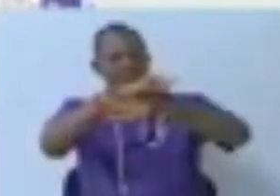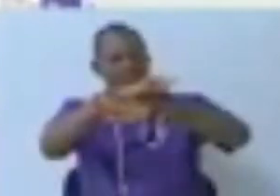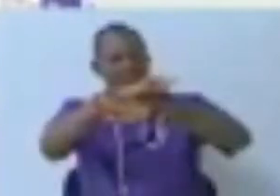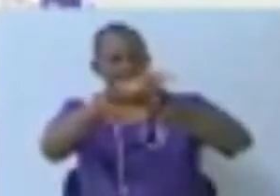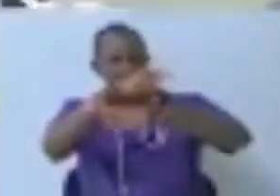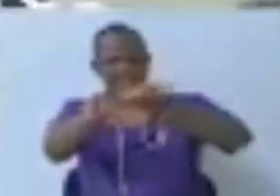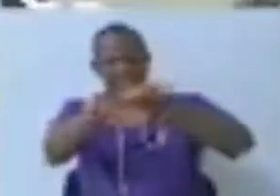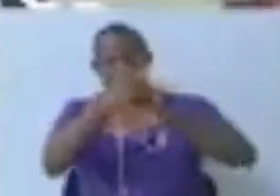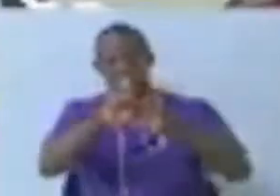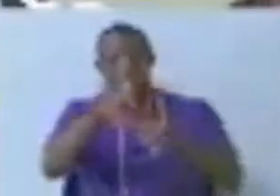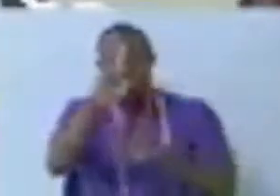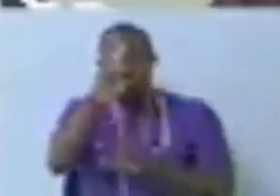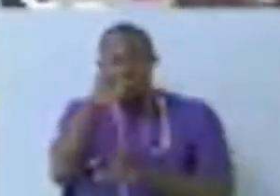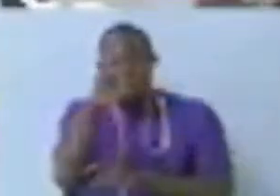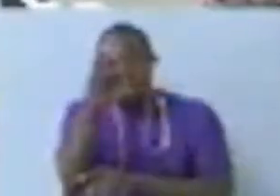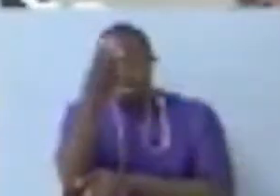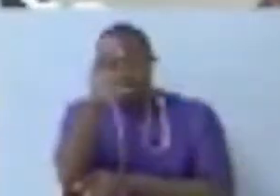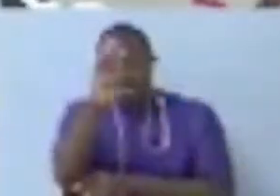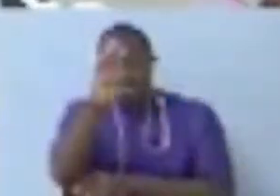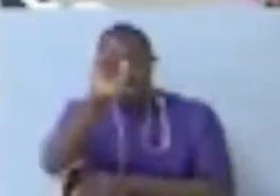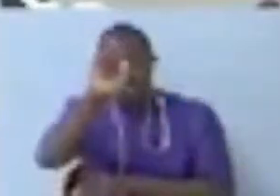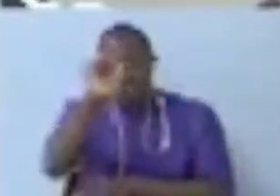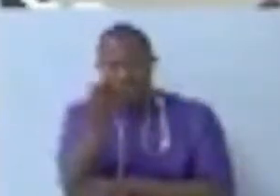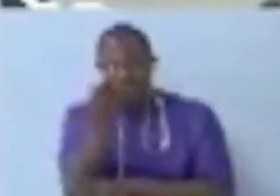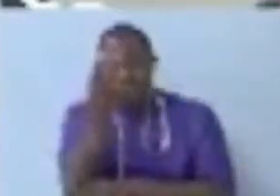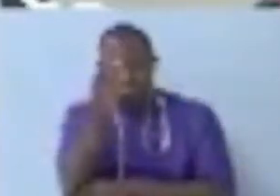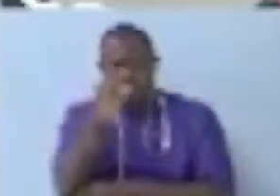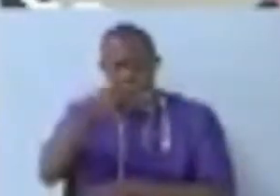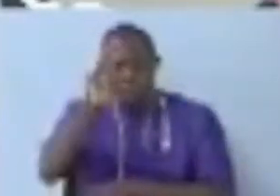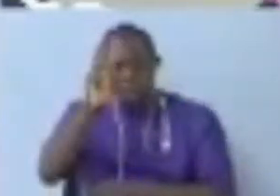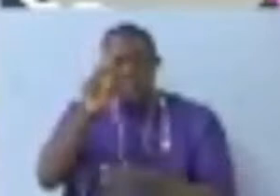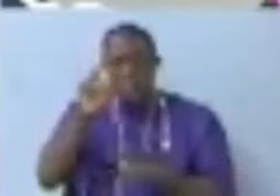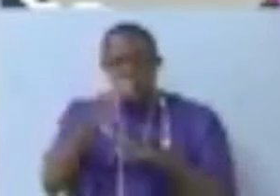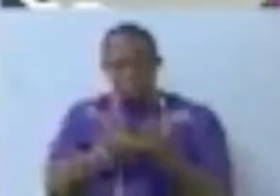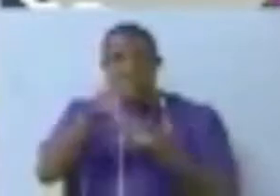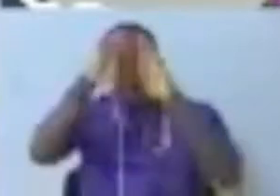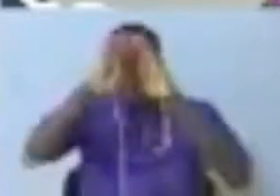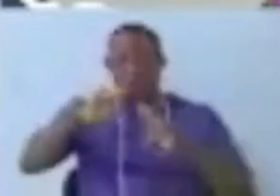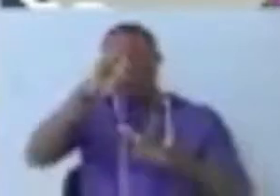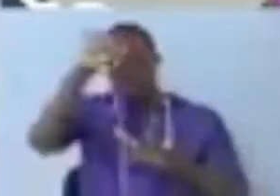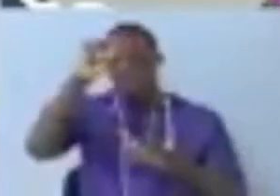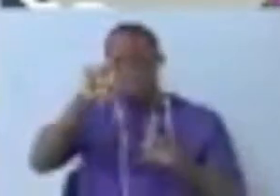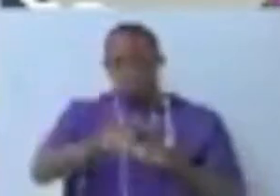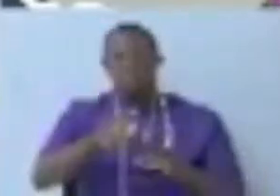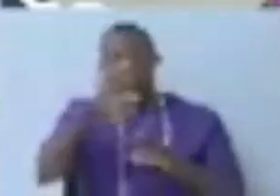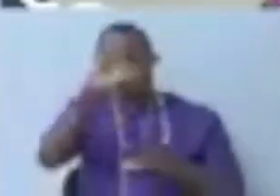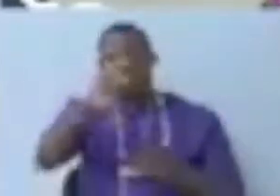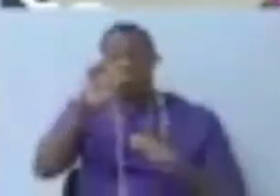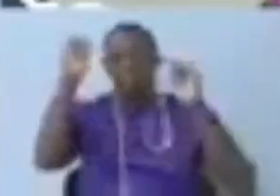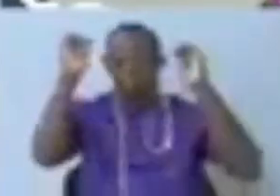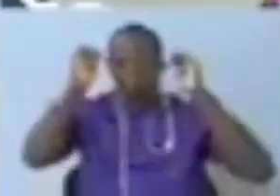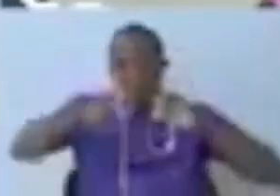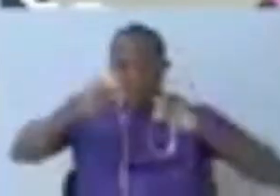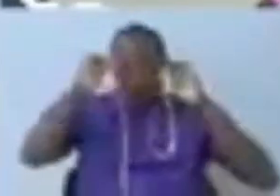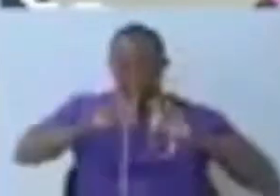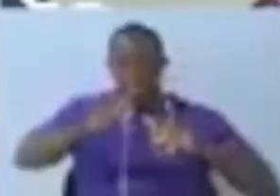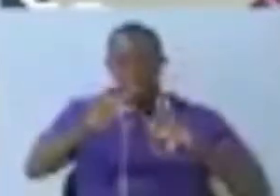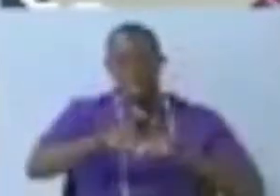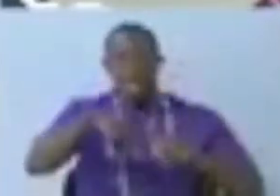2012, State House convened a meeting of the security chiefs, which was attended by Benedict Jammeh, the then Director General